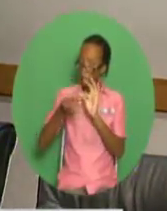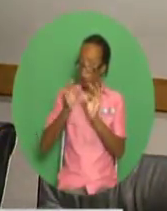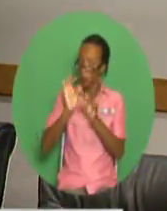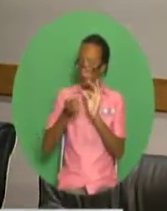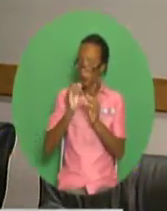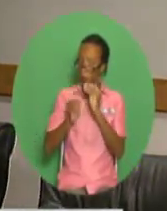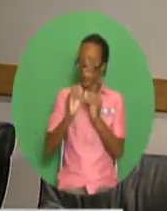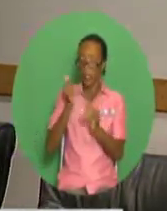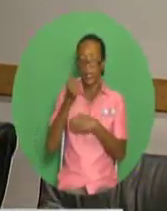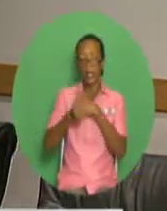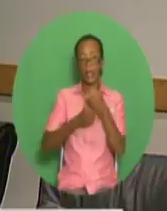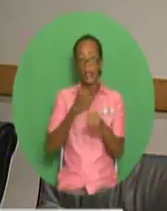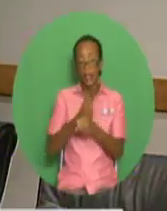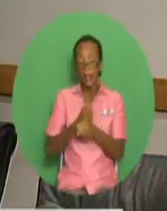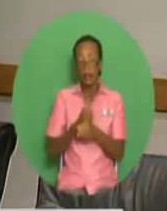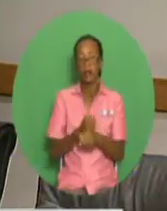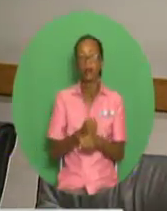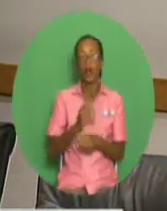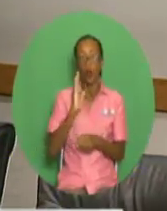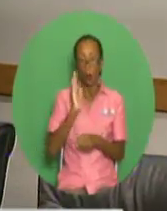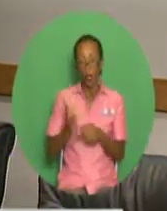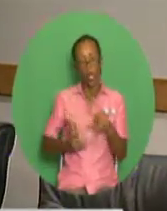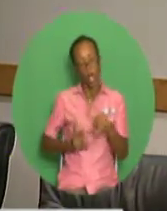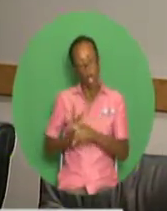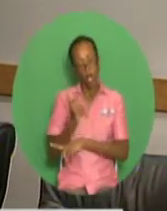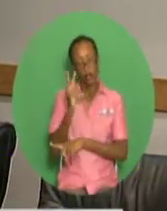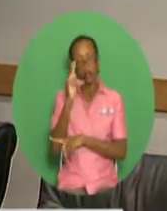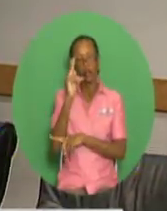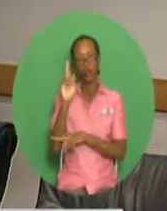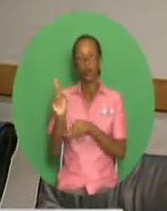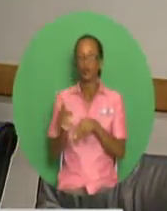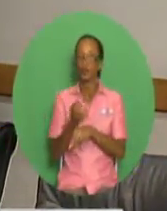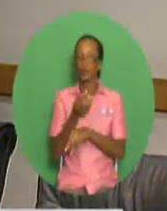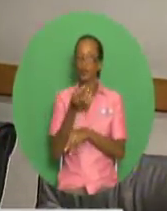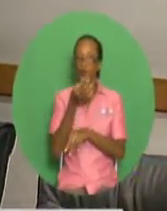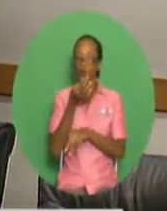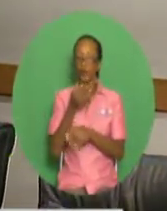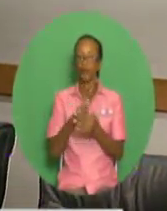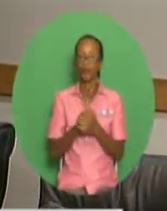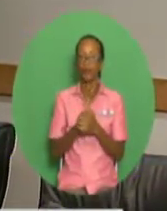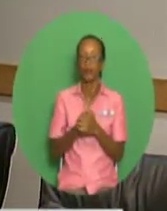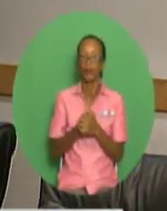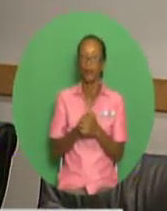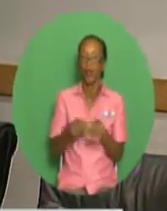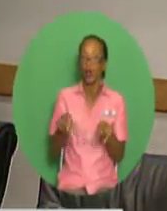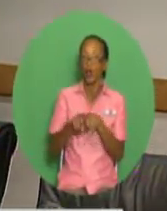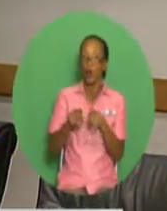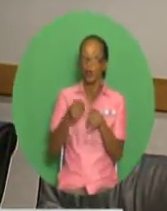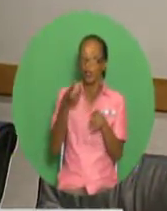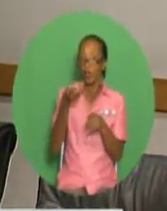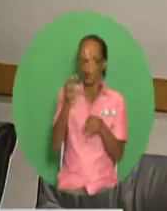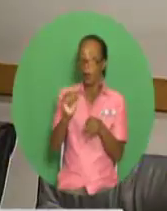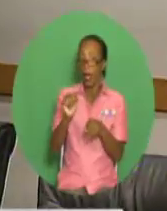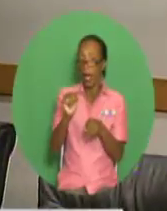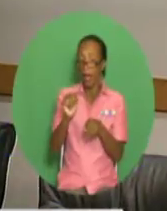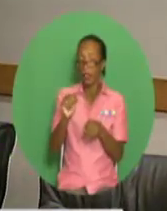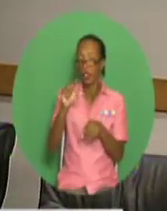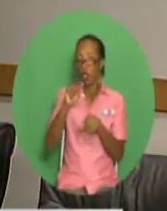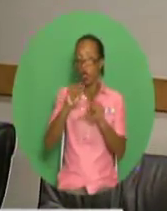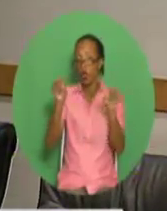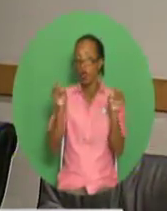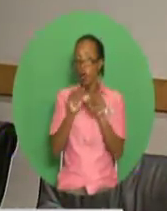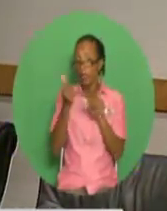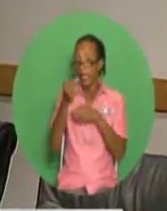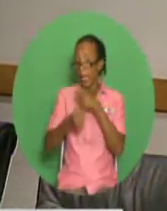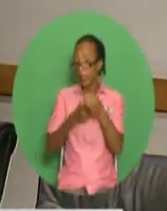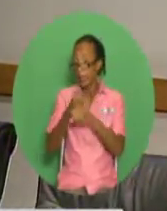job to clean up, and that's going to be, we're going to do a ribbon cutting for that within the next few months. And of course, the Diego Martin Recreation Ground, which has sat there for 10